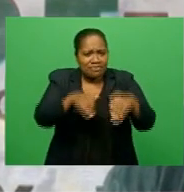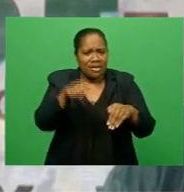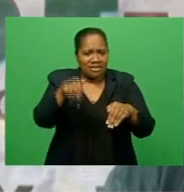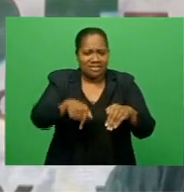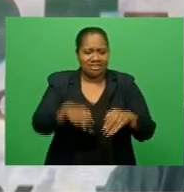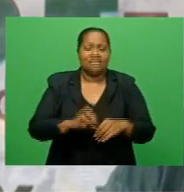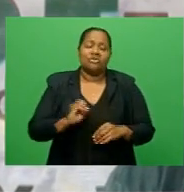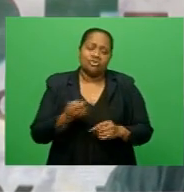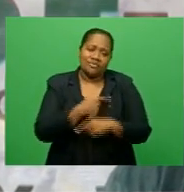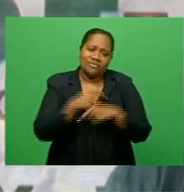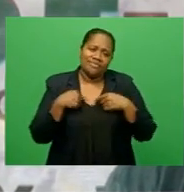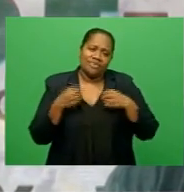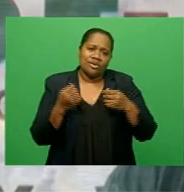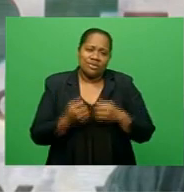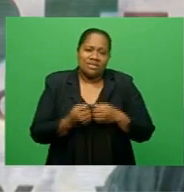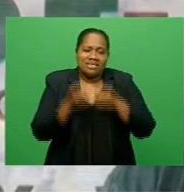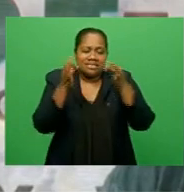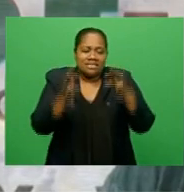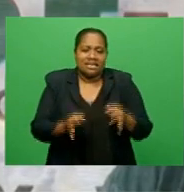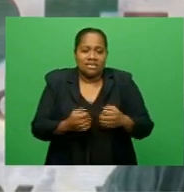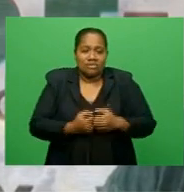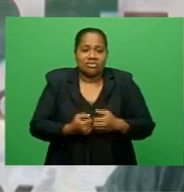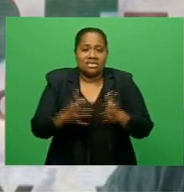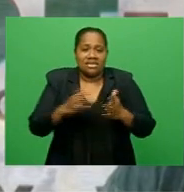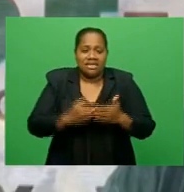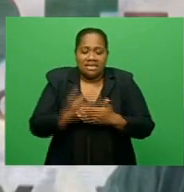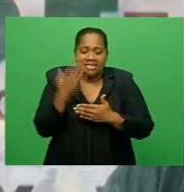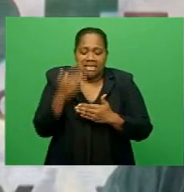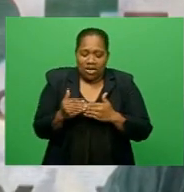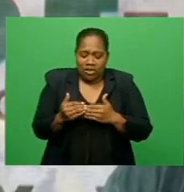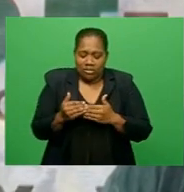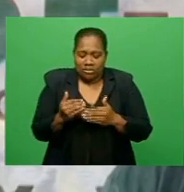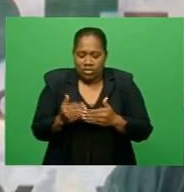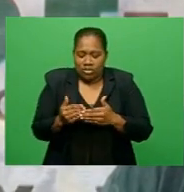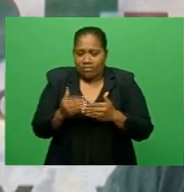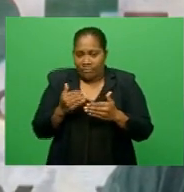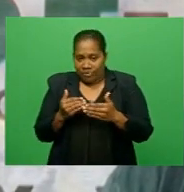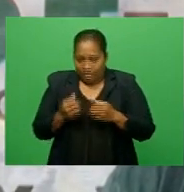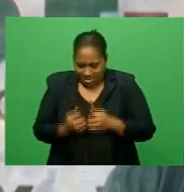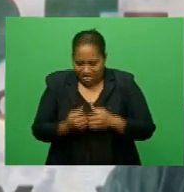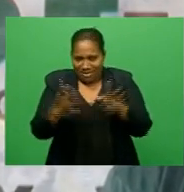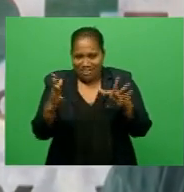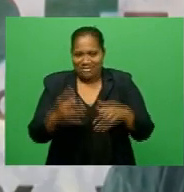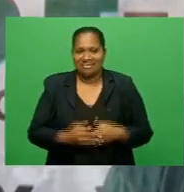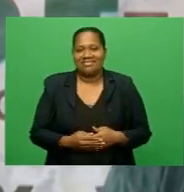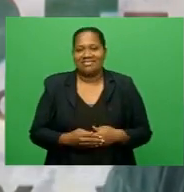a day early so we can cover all the pool games that we needed to